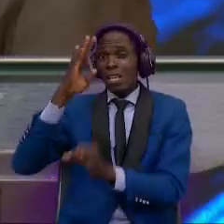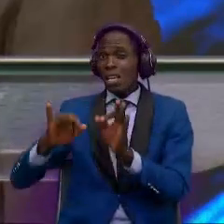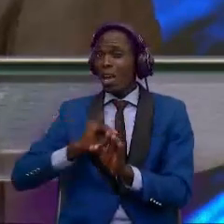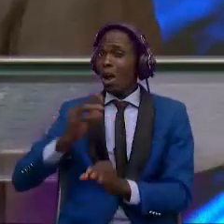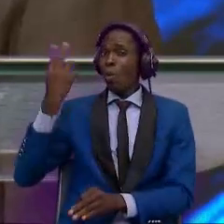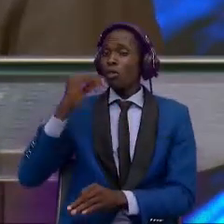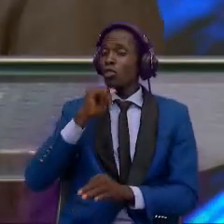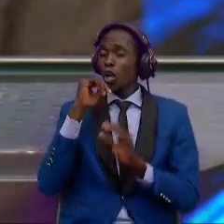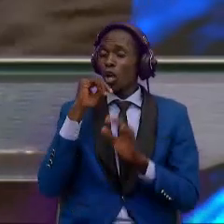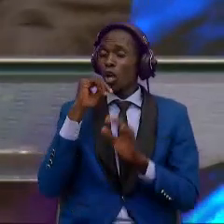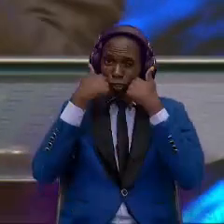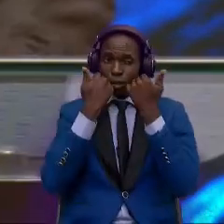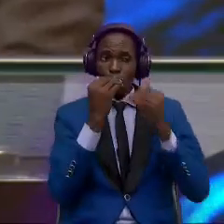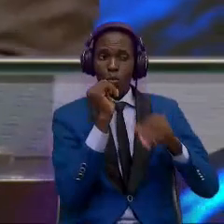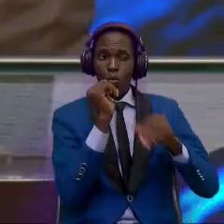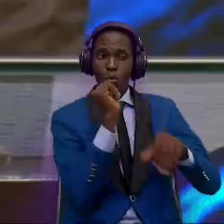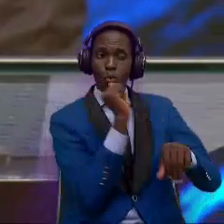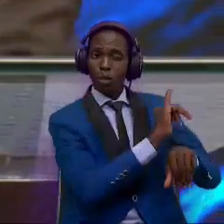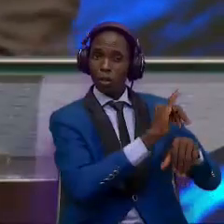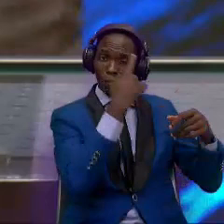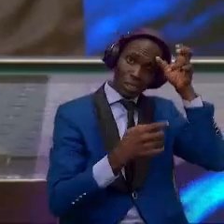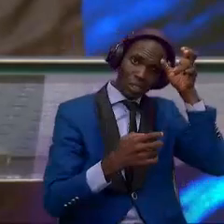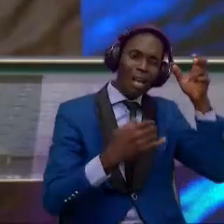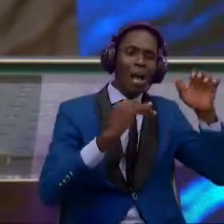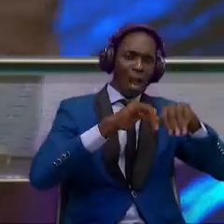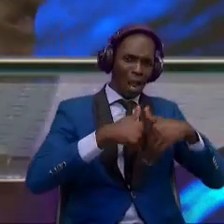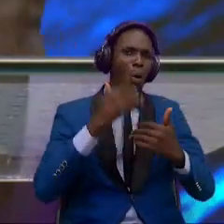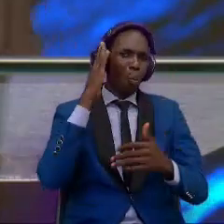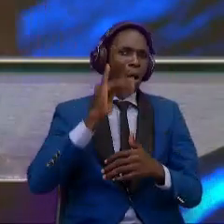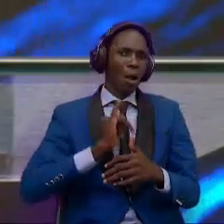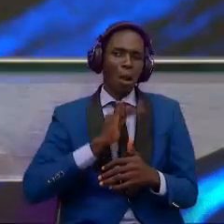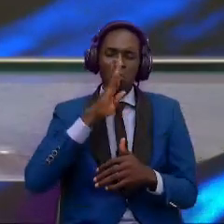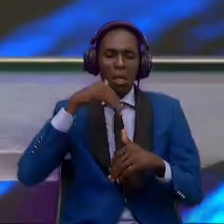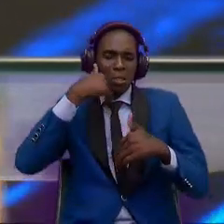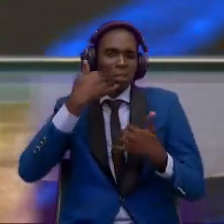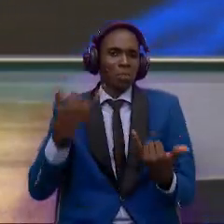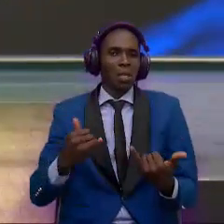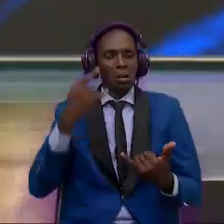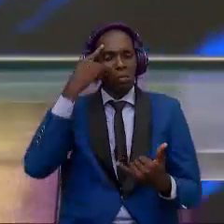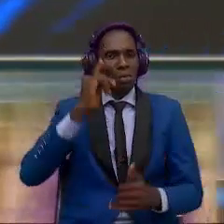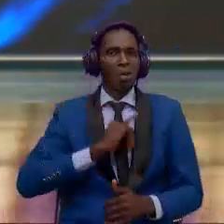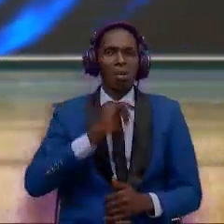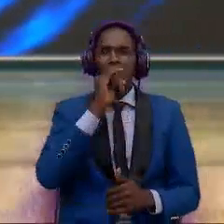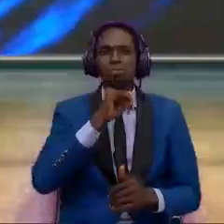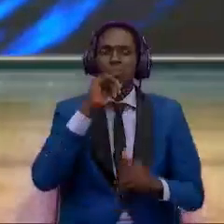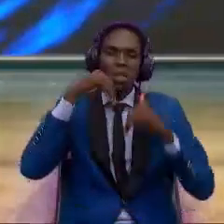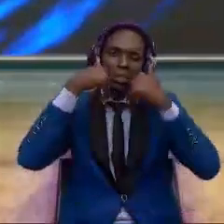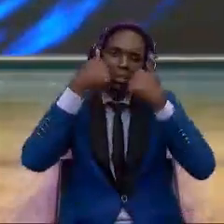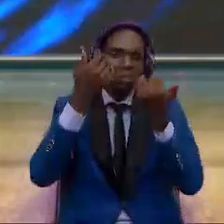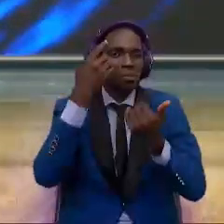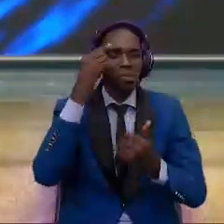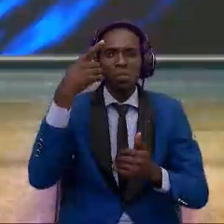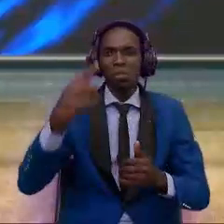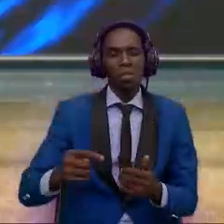of Satan, how could I be ashamed now doing the work of God? For I'm not ashamed of the gospel of Christ. For